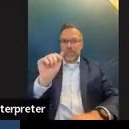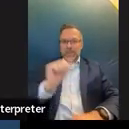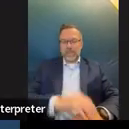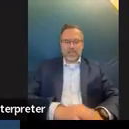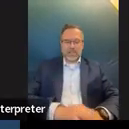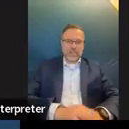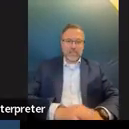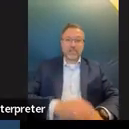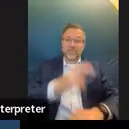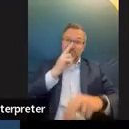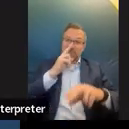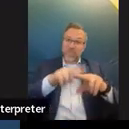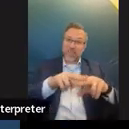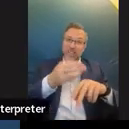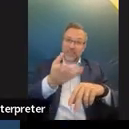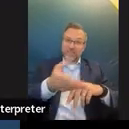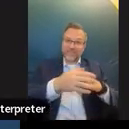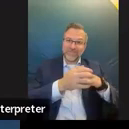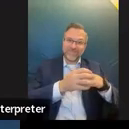it's fun.